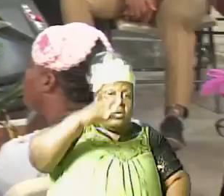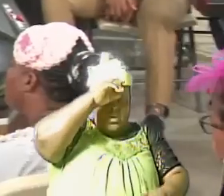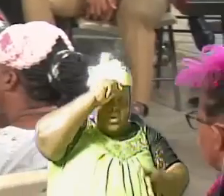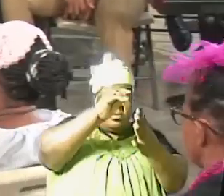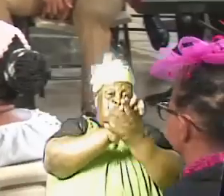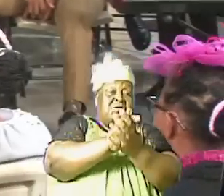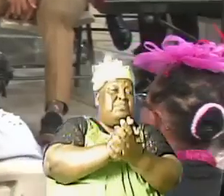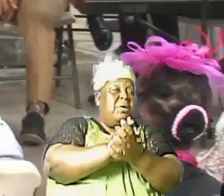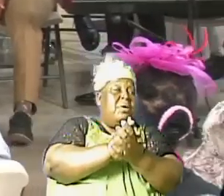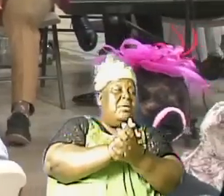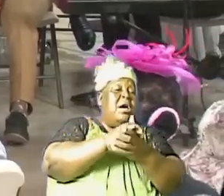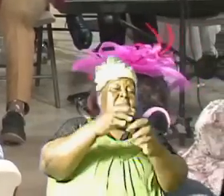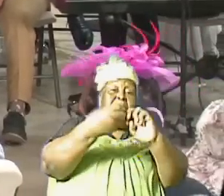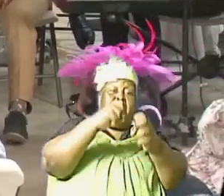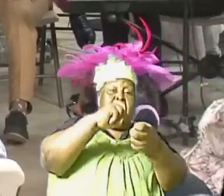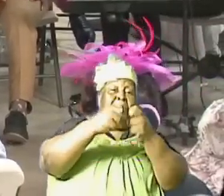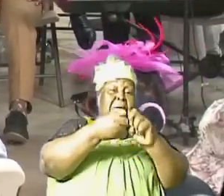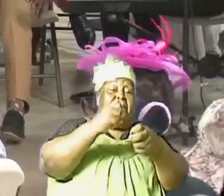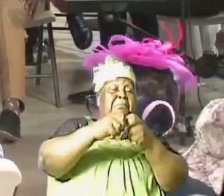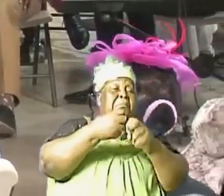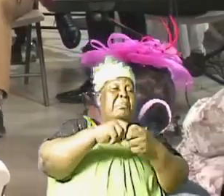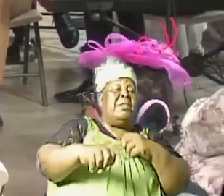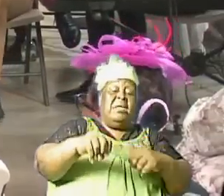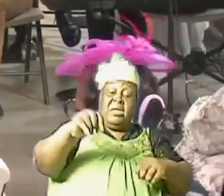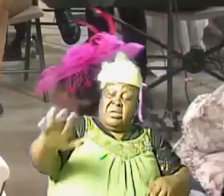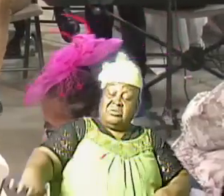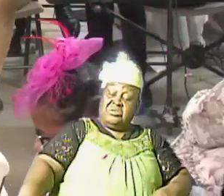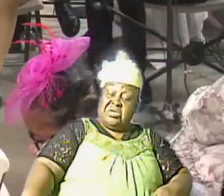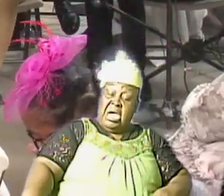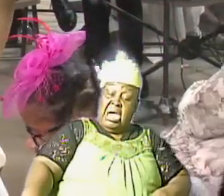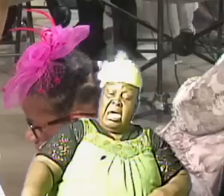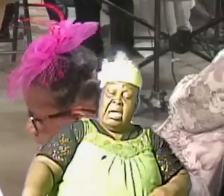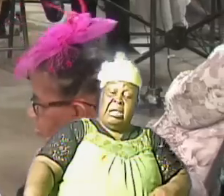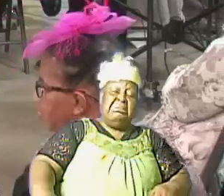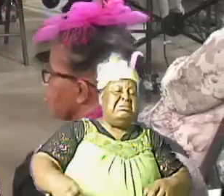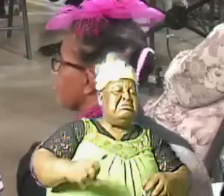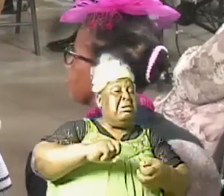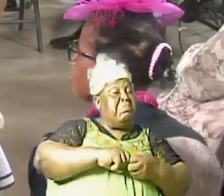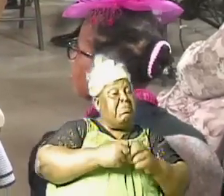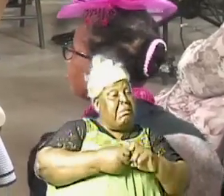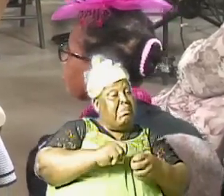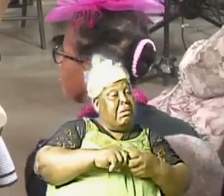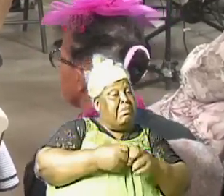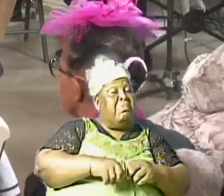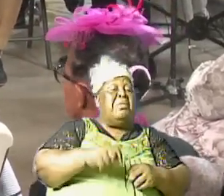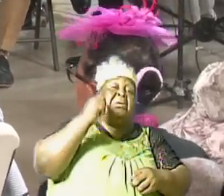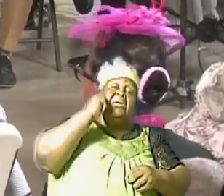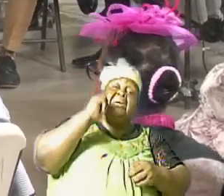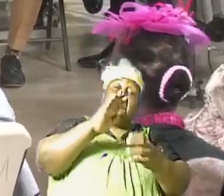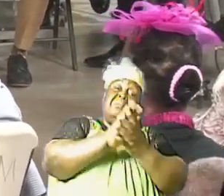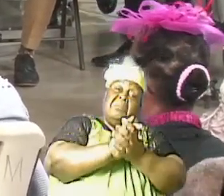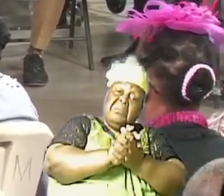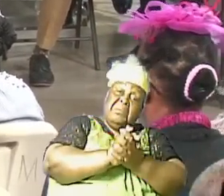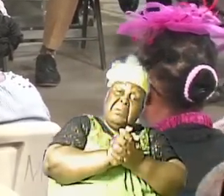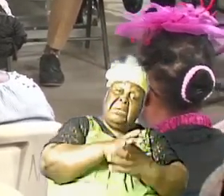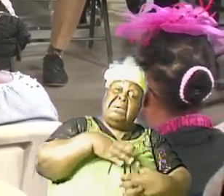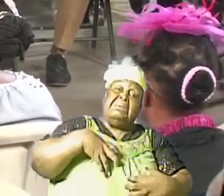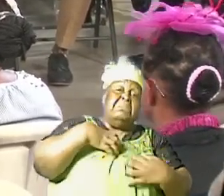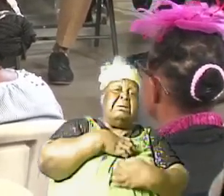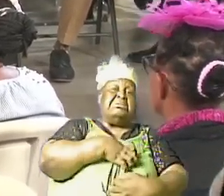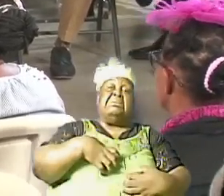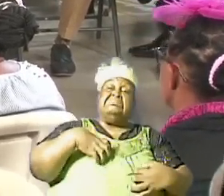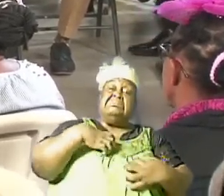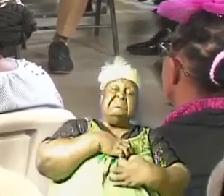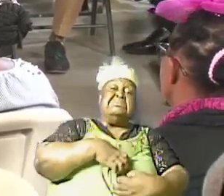The husband is a problem. The child is an issue. The wife is